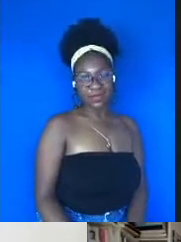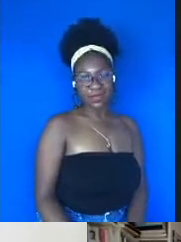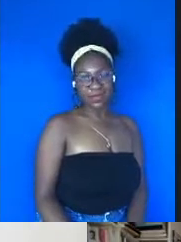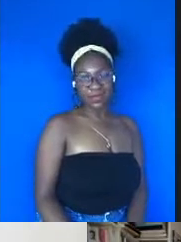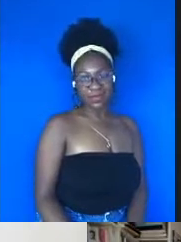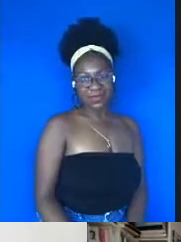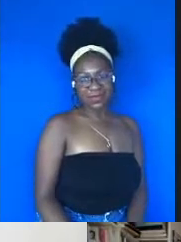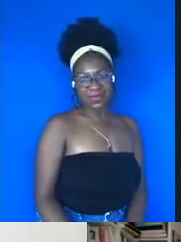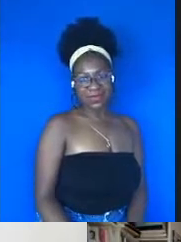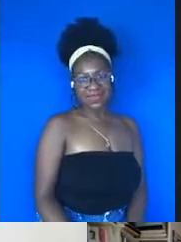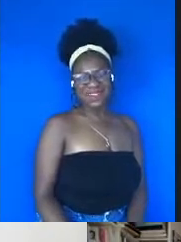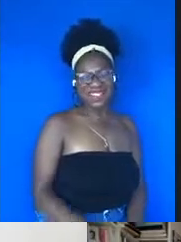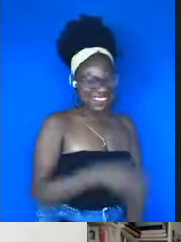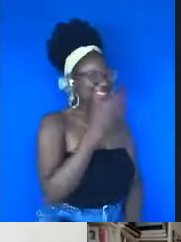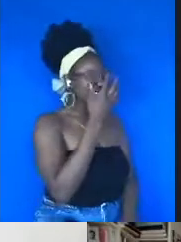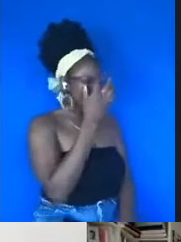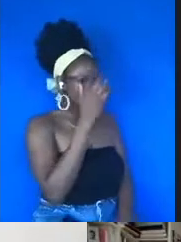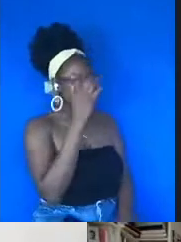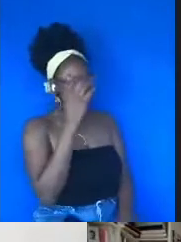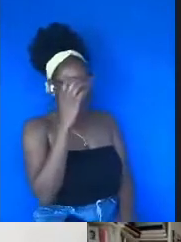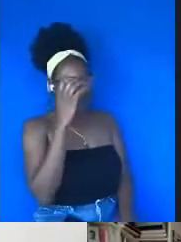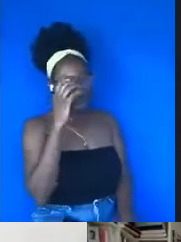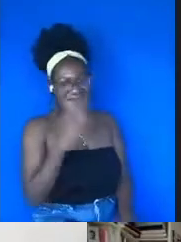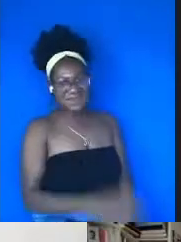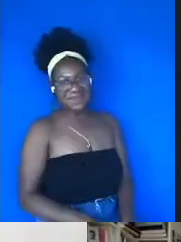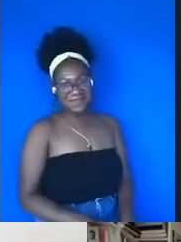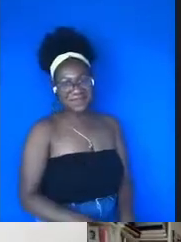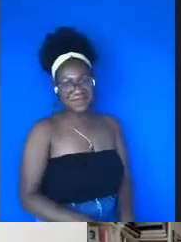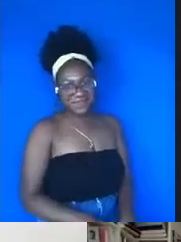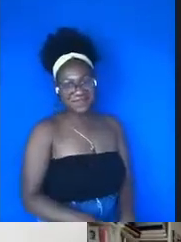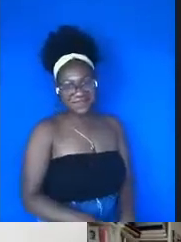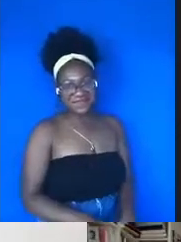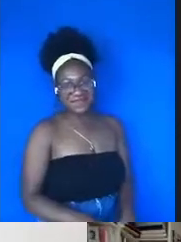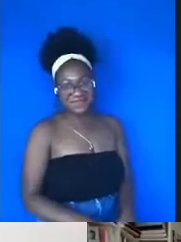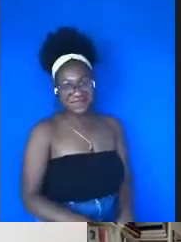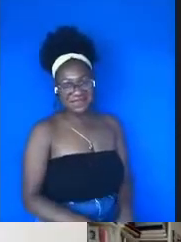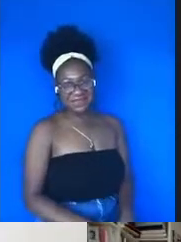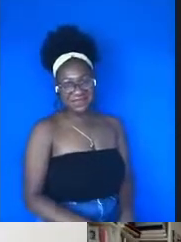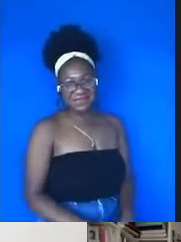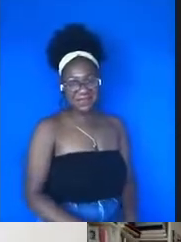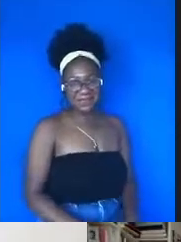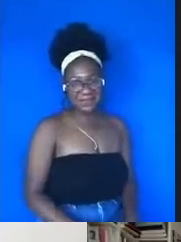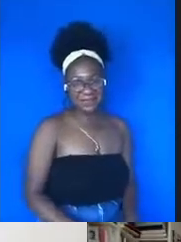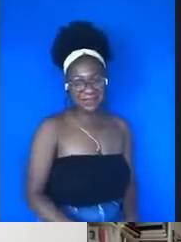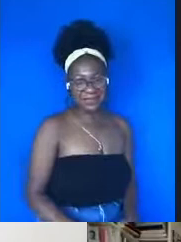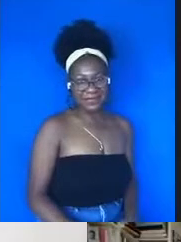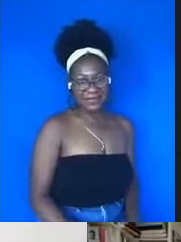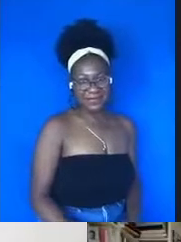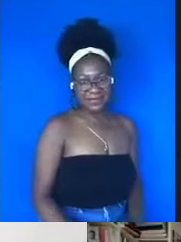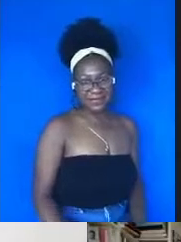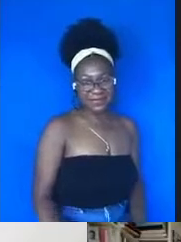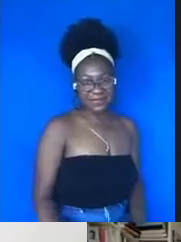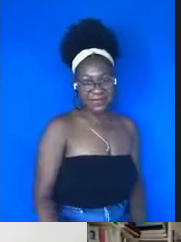to lead me towards something bad. No, I'm actually trying to avert you from that. But because you already perceive me as a